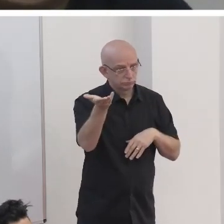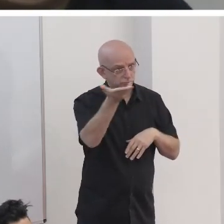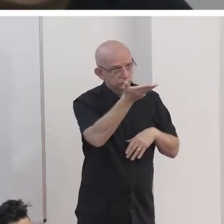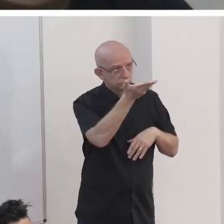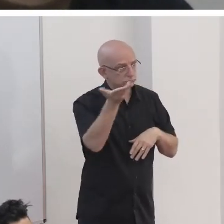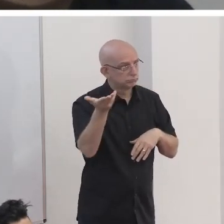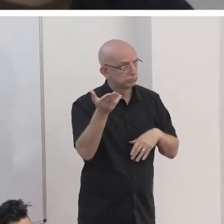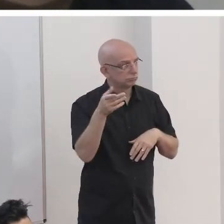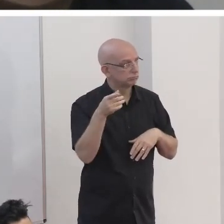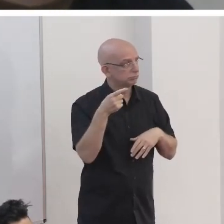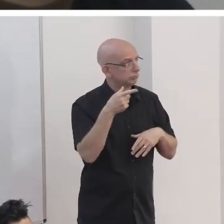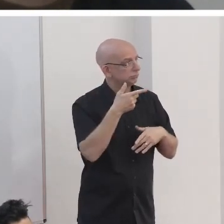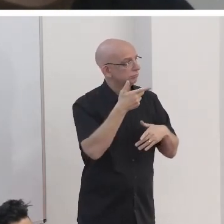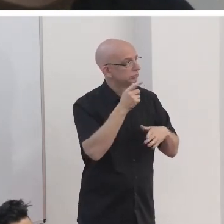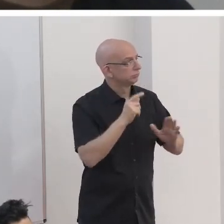Sorry?